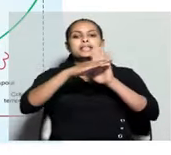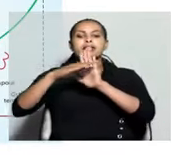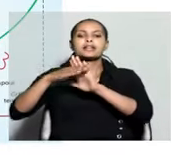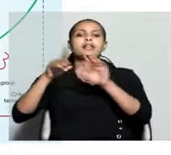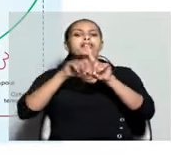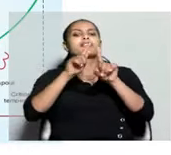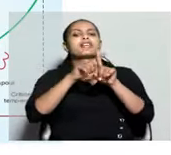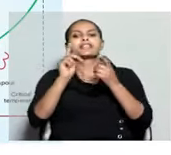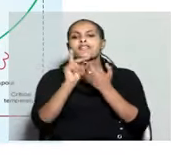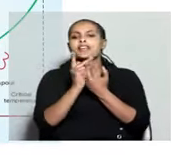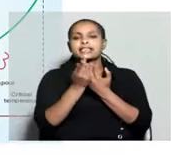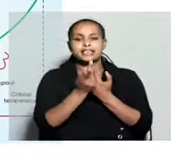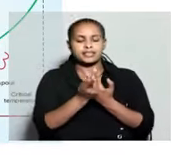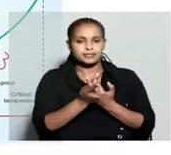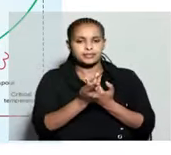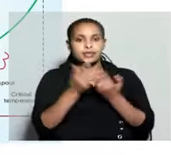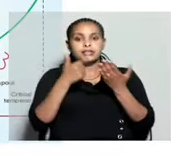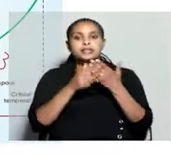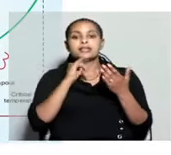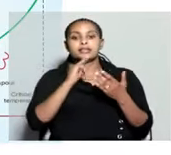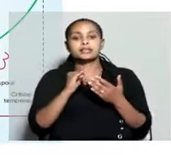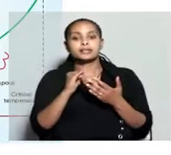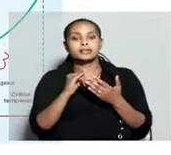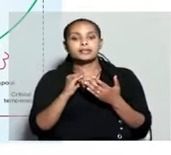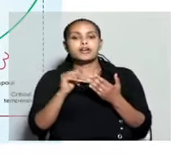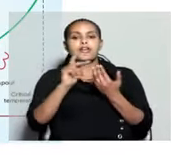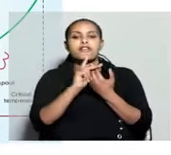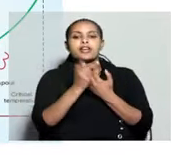represent different phases. This is